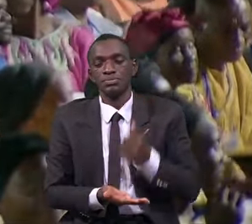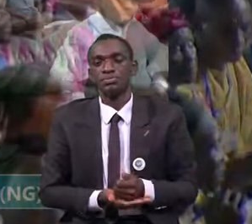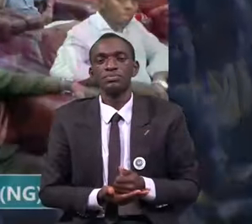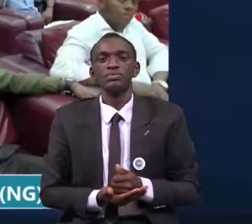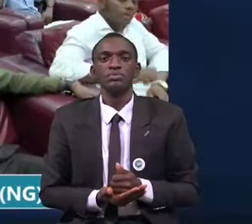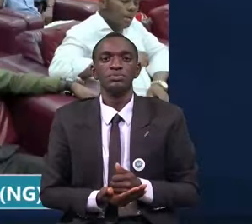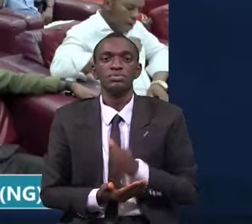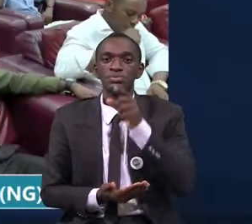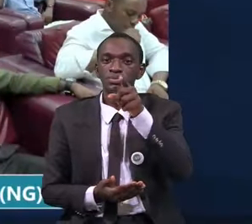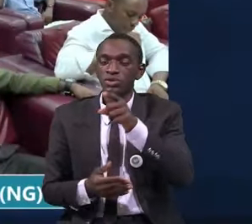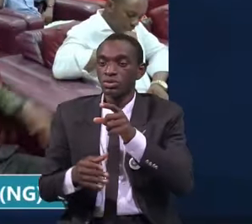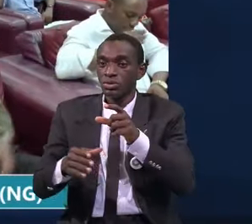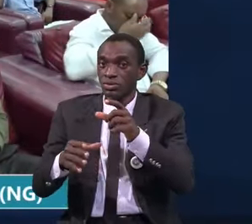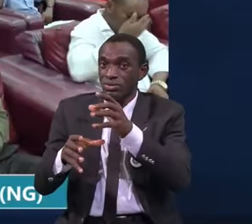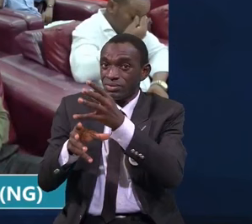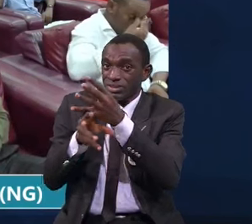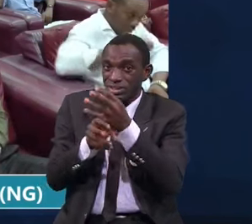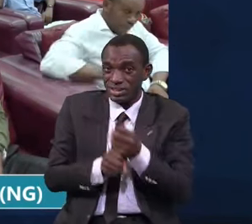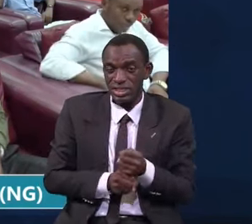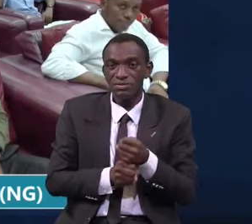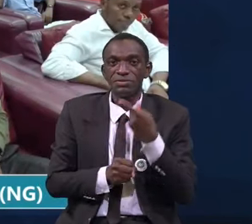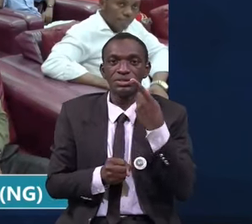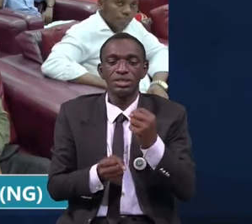You receive the divine touch.